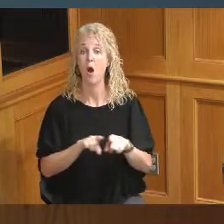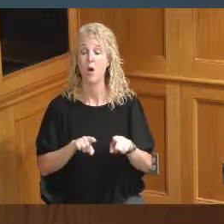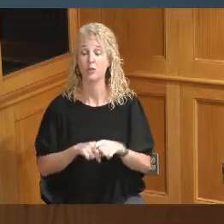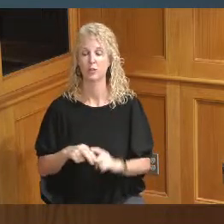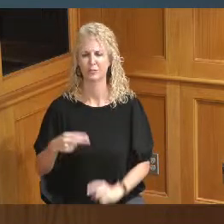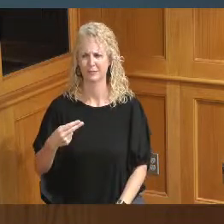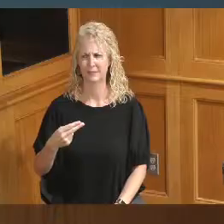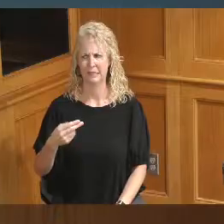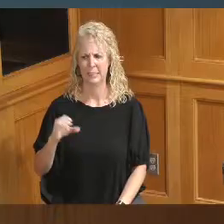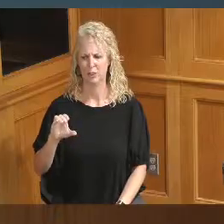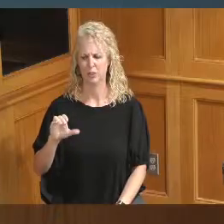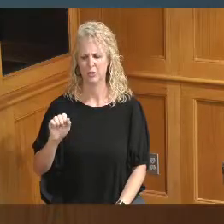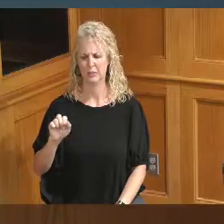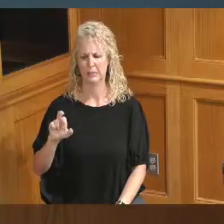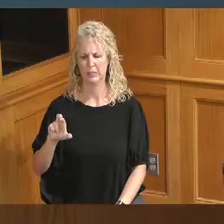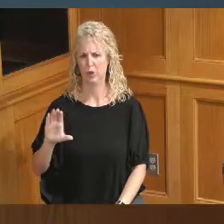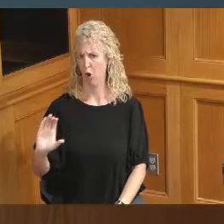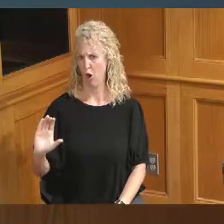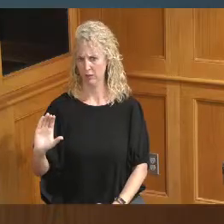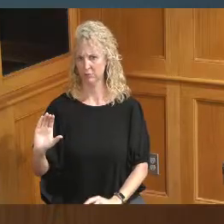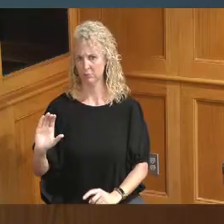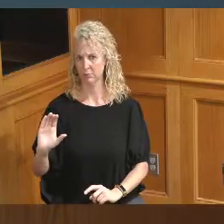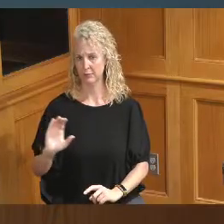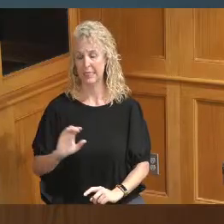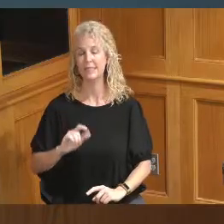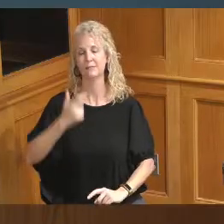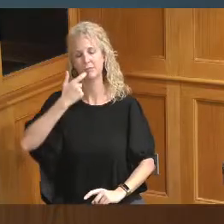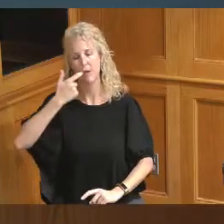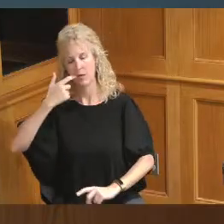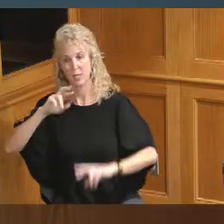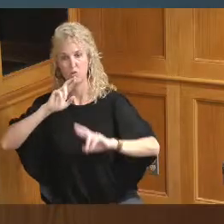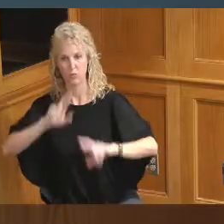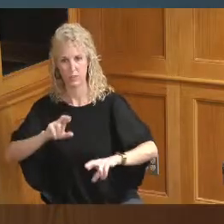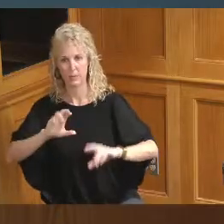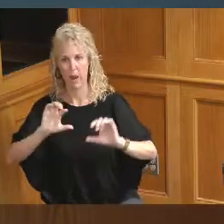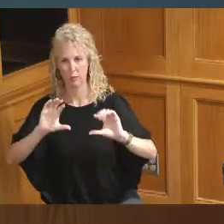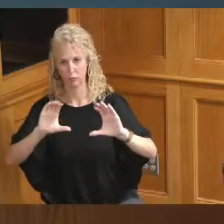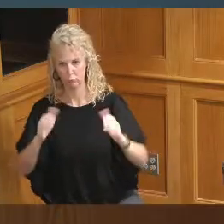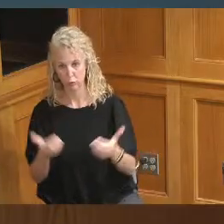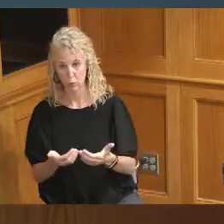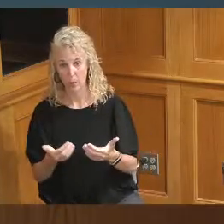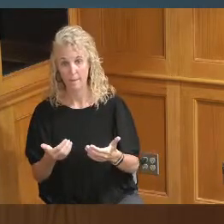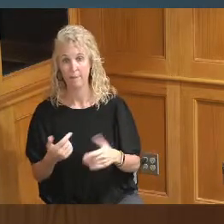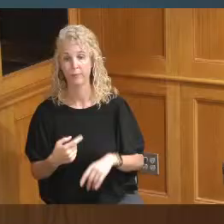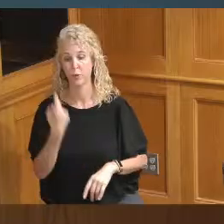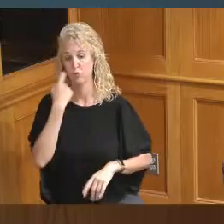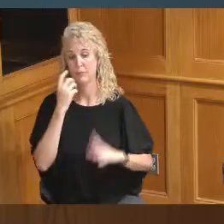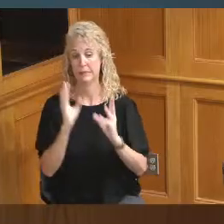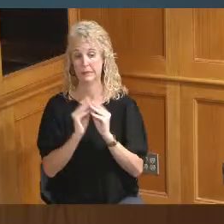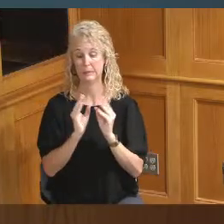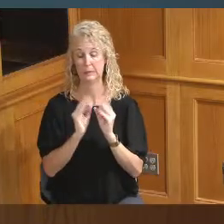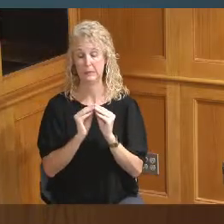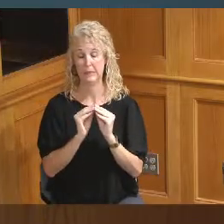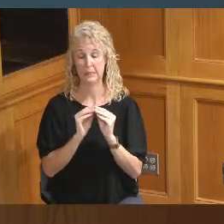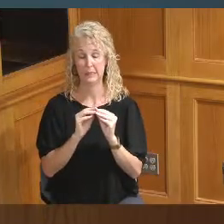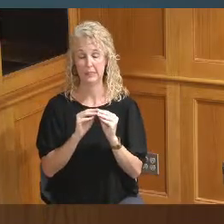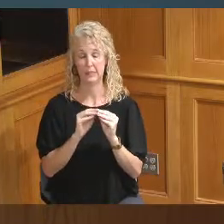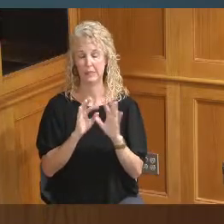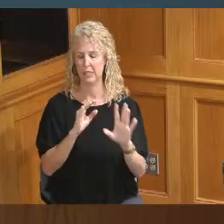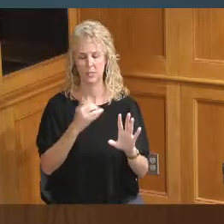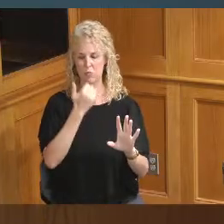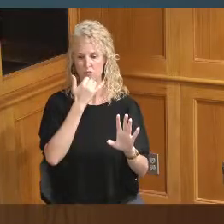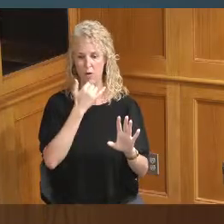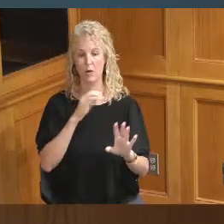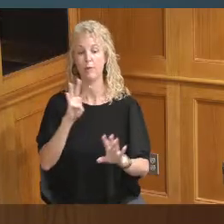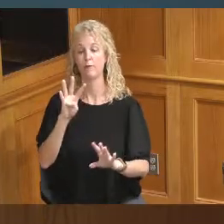meeting. So this was the steering committee of the Hamilton County Addiction Response Coalition. Announced to them this 40%.